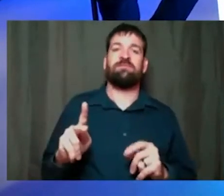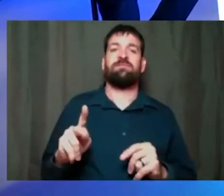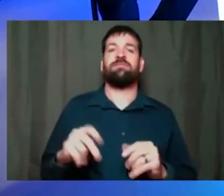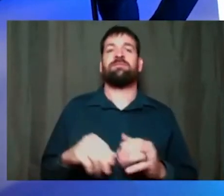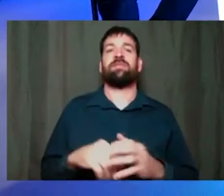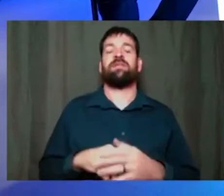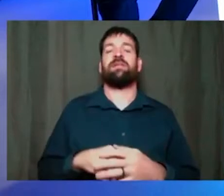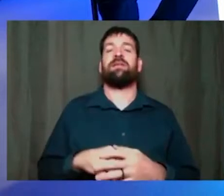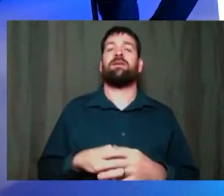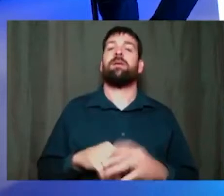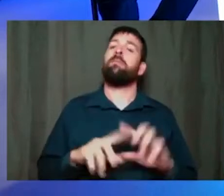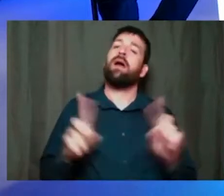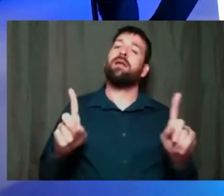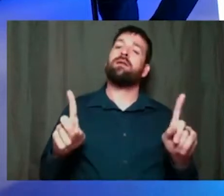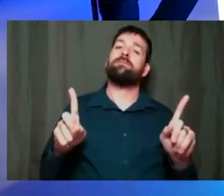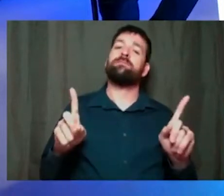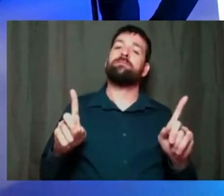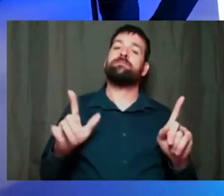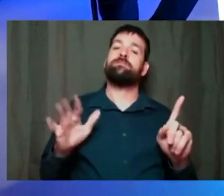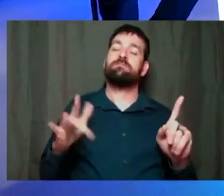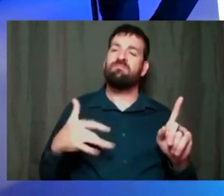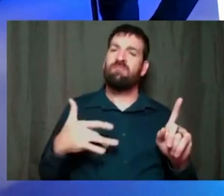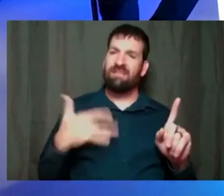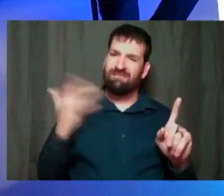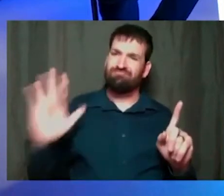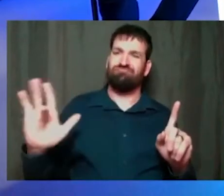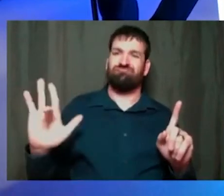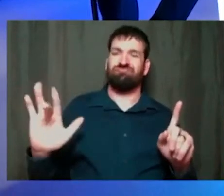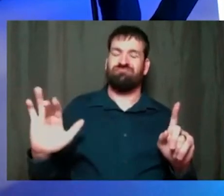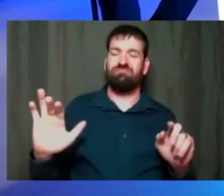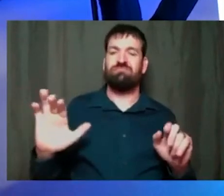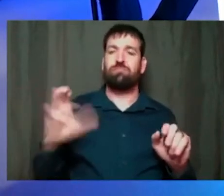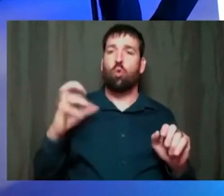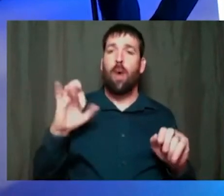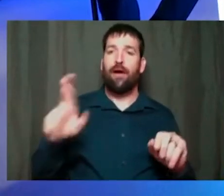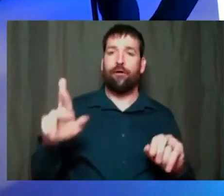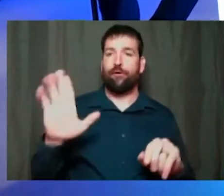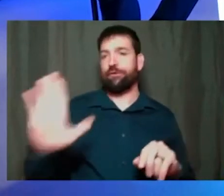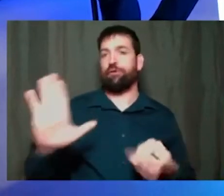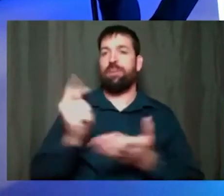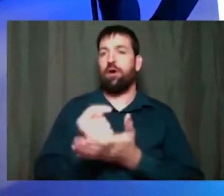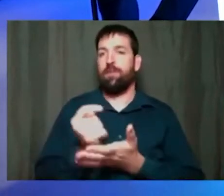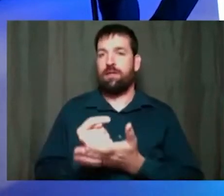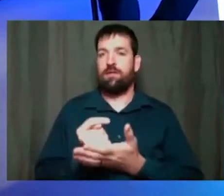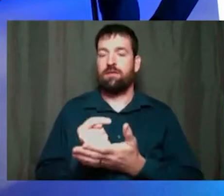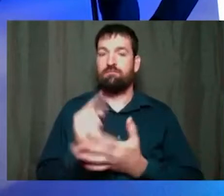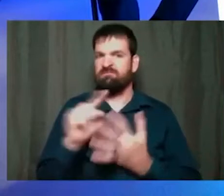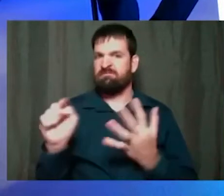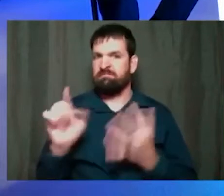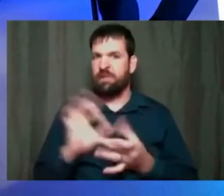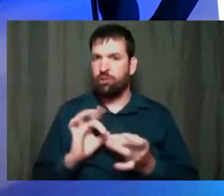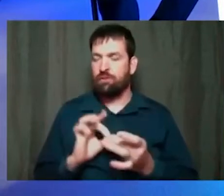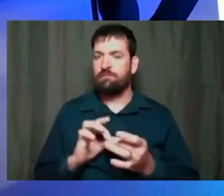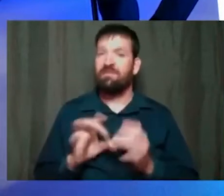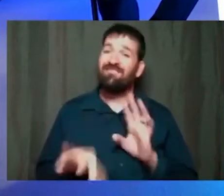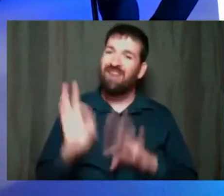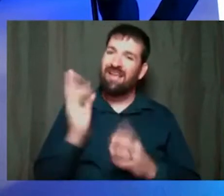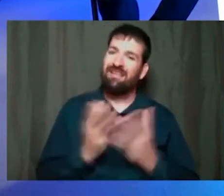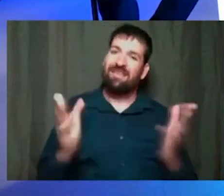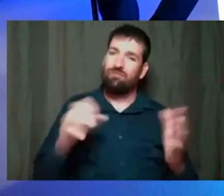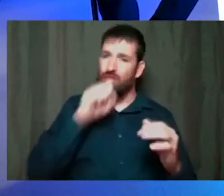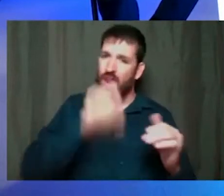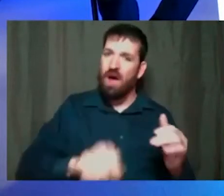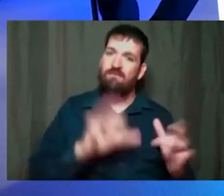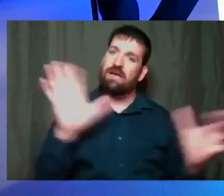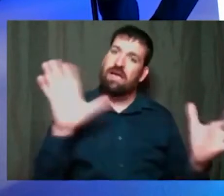But I just feel for her. She says choir is her therapy. So I'm sure these are the things you're talking about, finding those things that you love and connects you. She wants